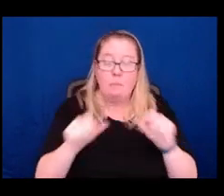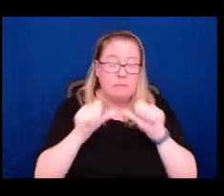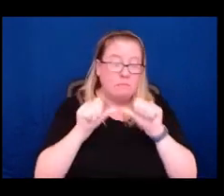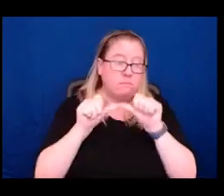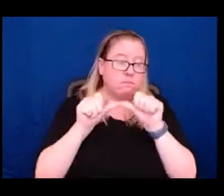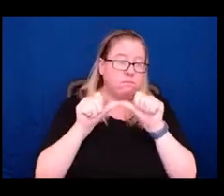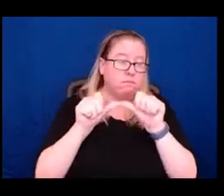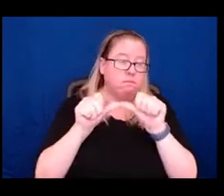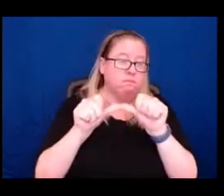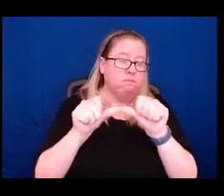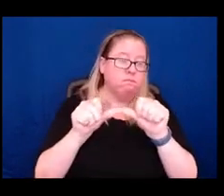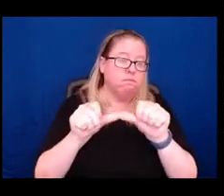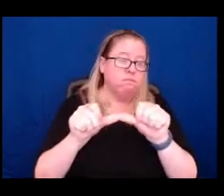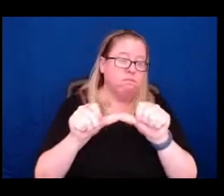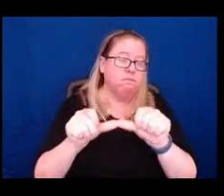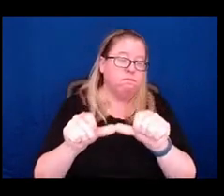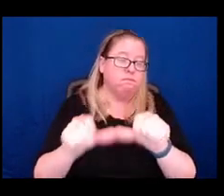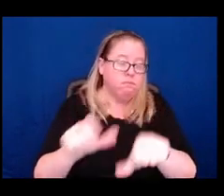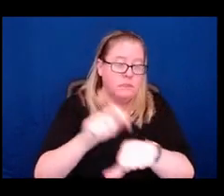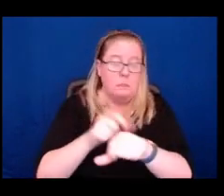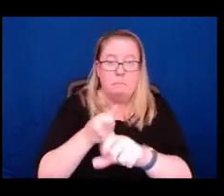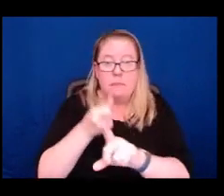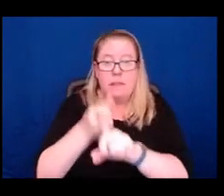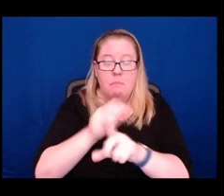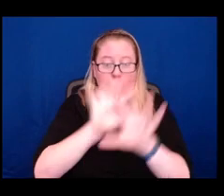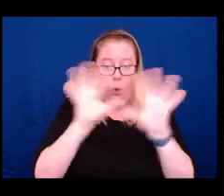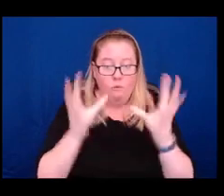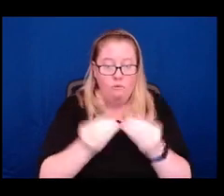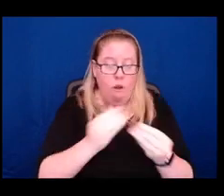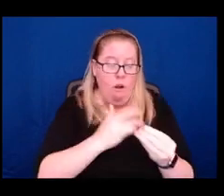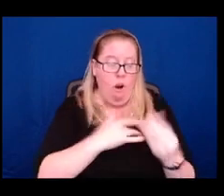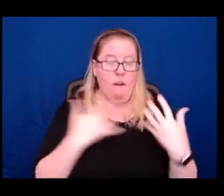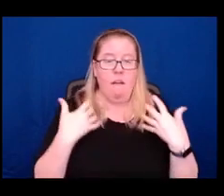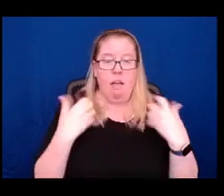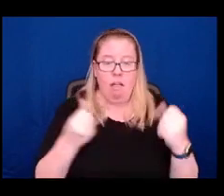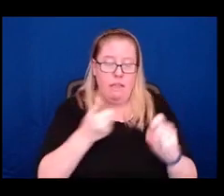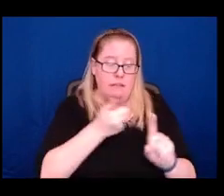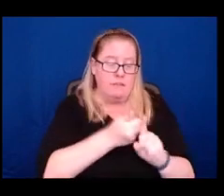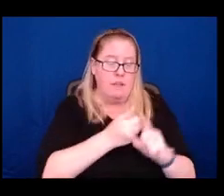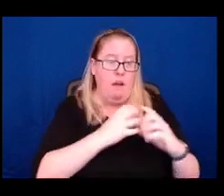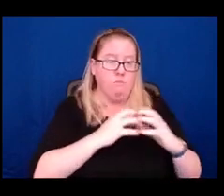happens for a prolonged period of time, that can affect your overall heart health.